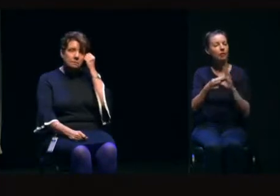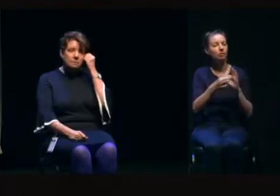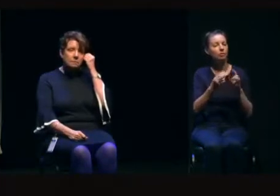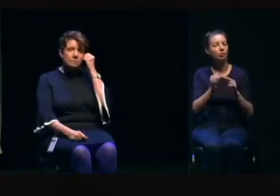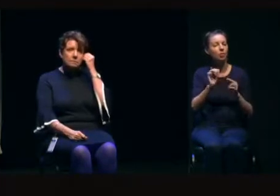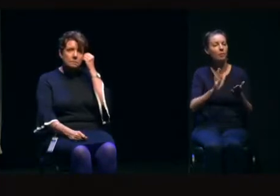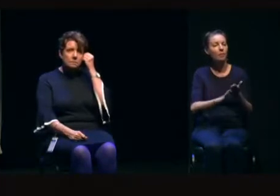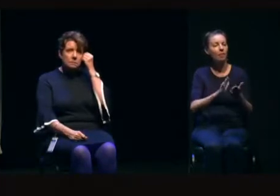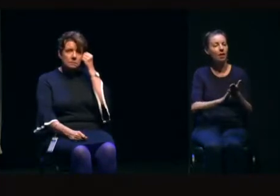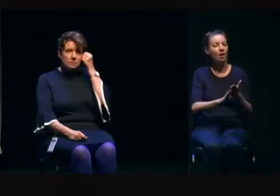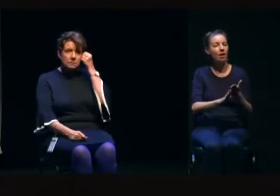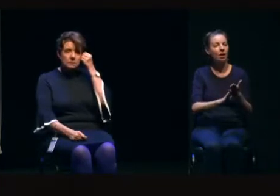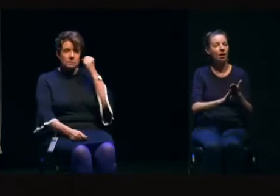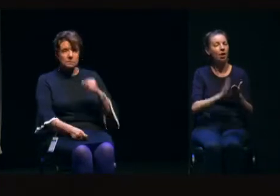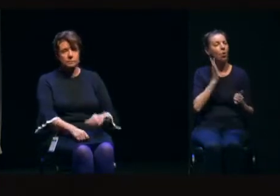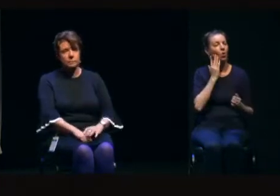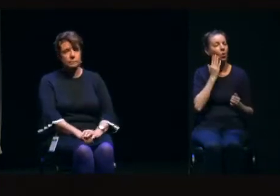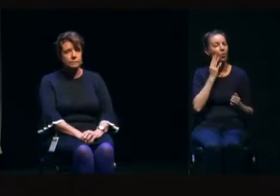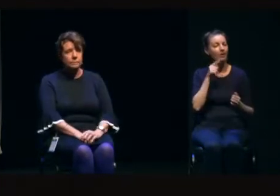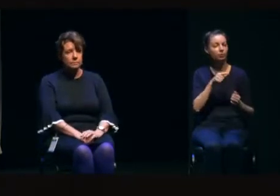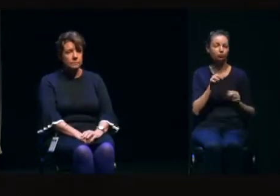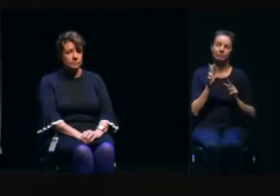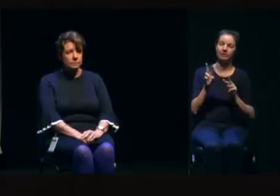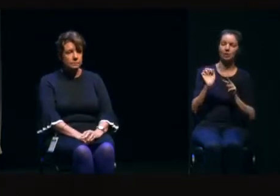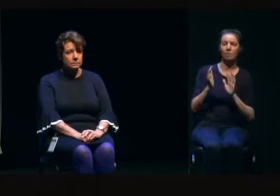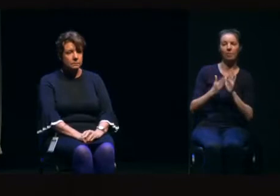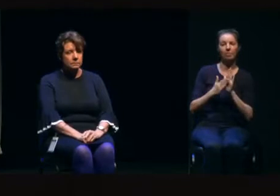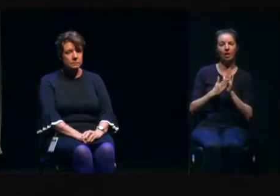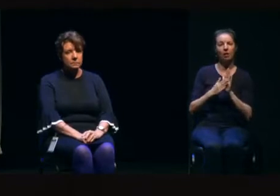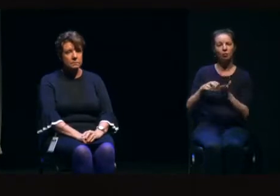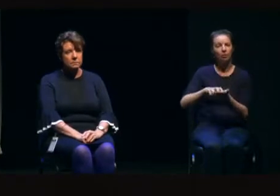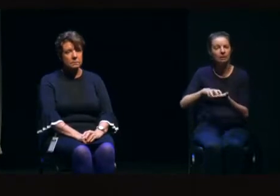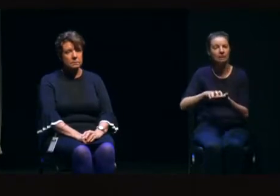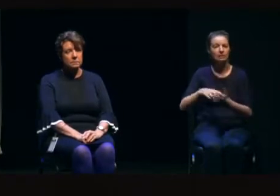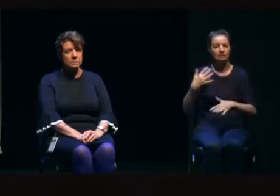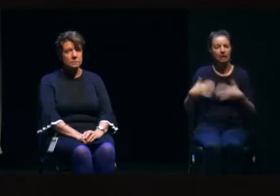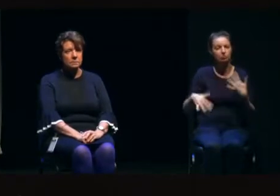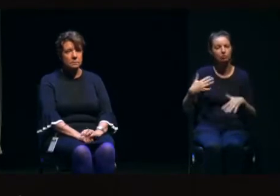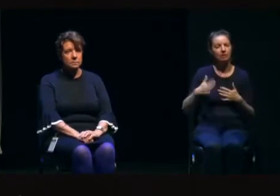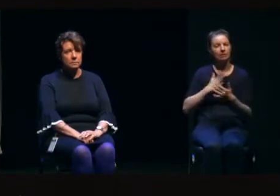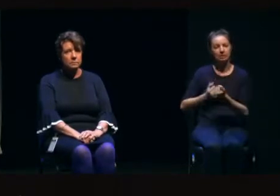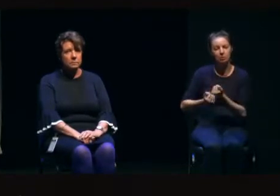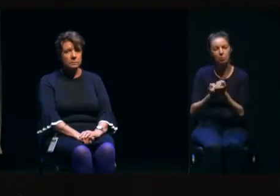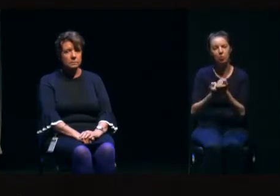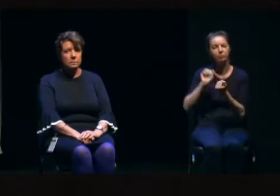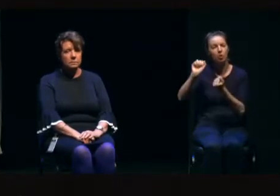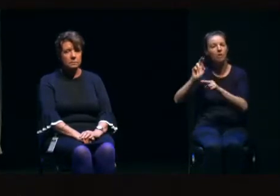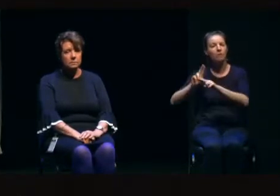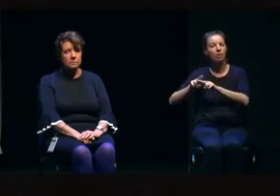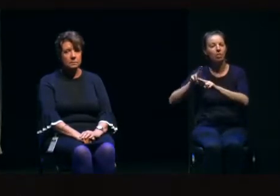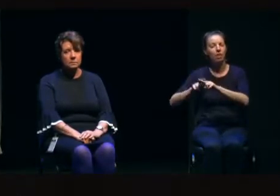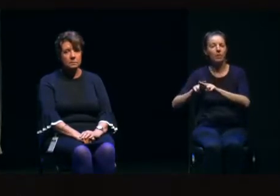one sees one's mother weak and suffering and needing to be supported, as you said, by the grandfather,